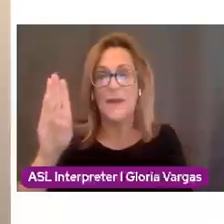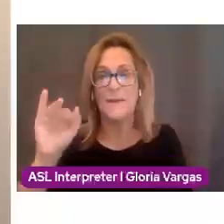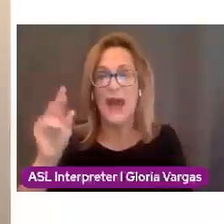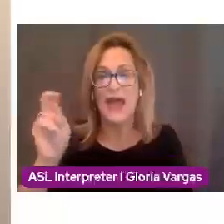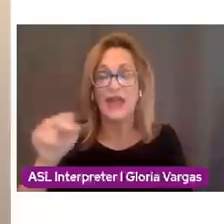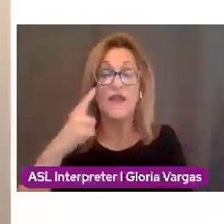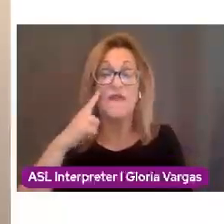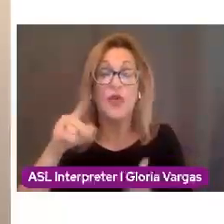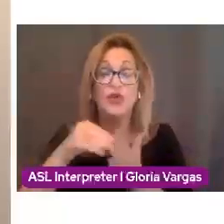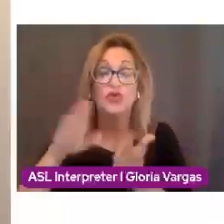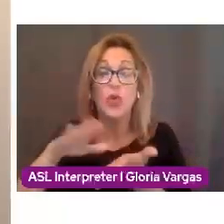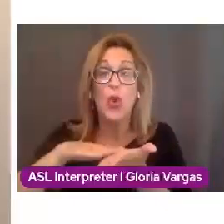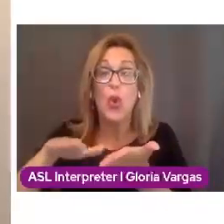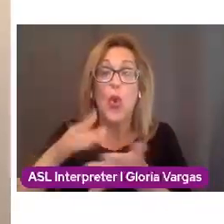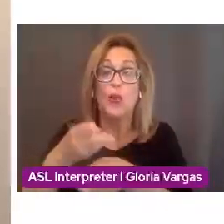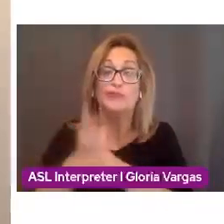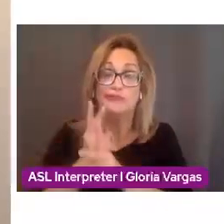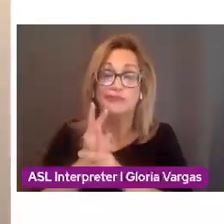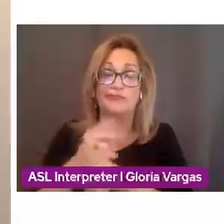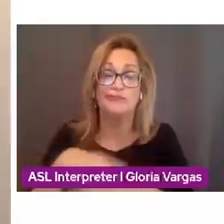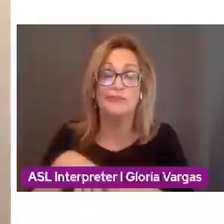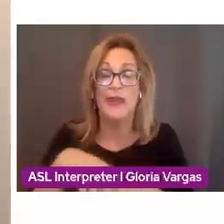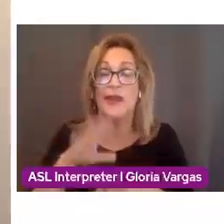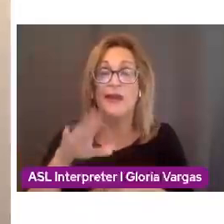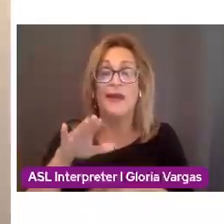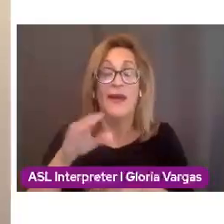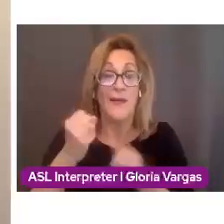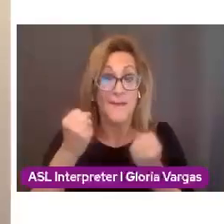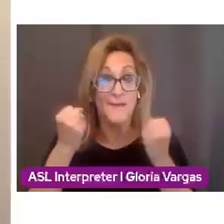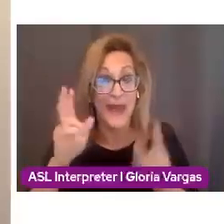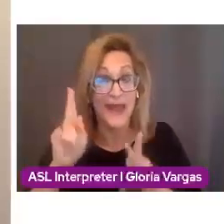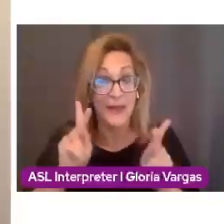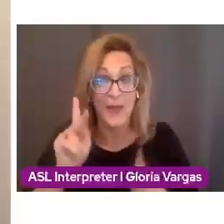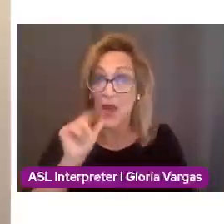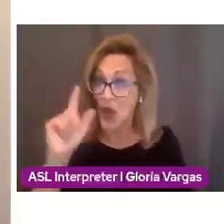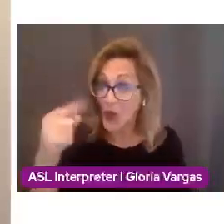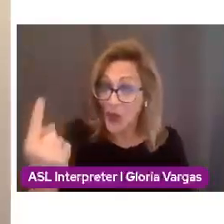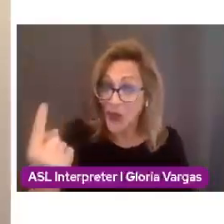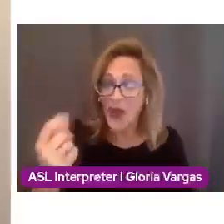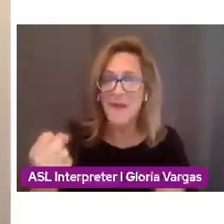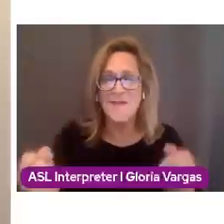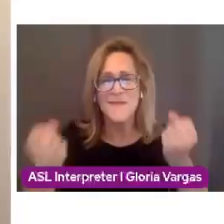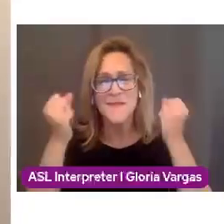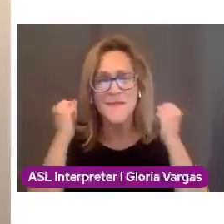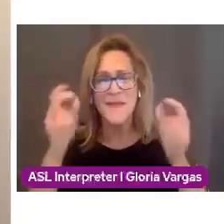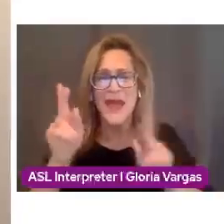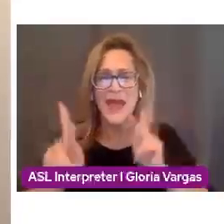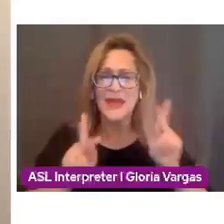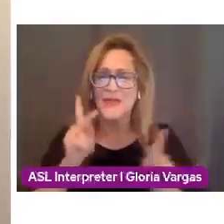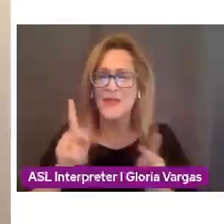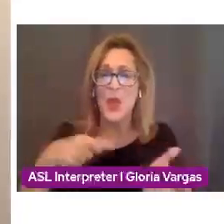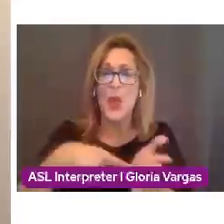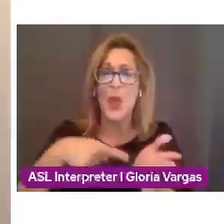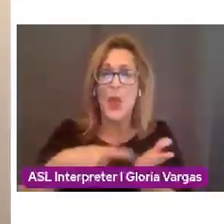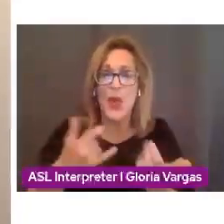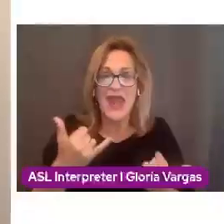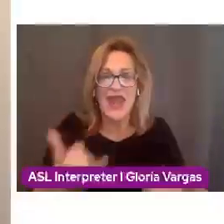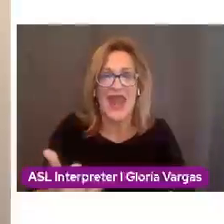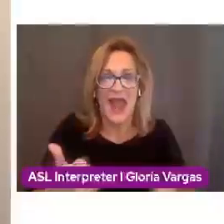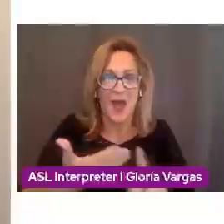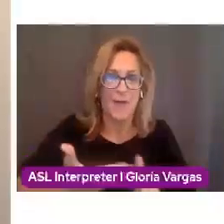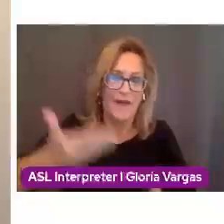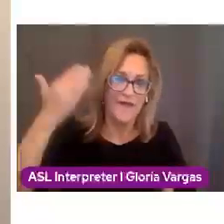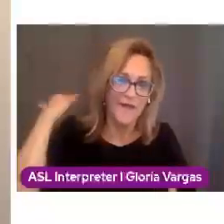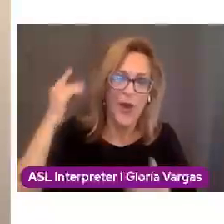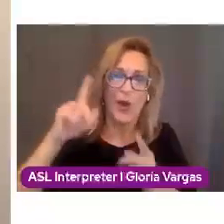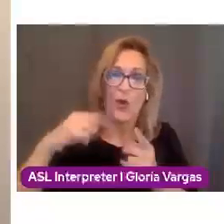So many people, you're not alone. There are so many people who owe more now than they did when they